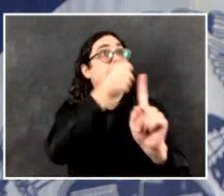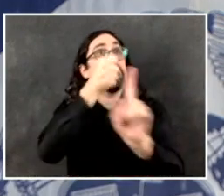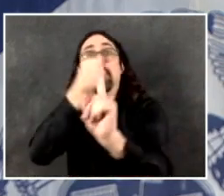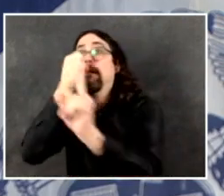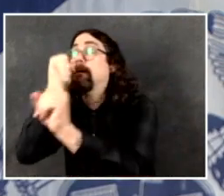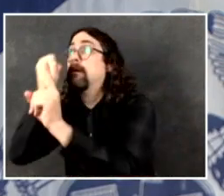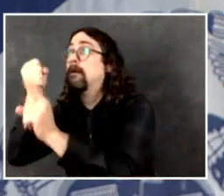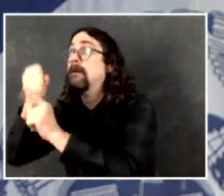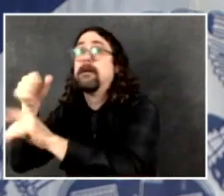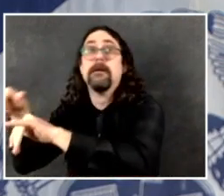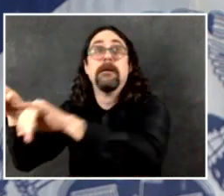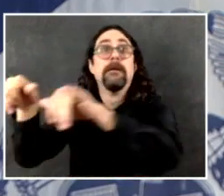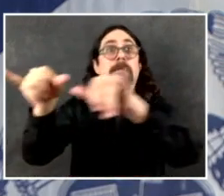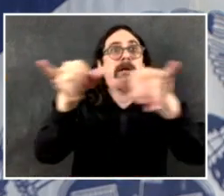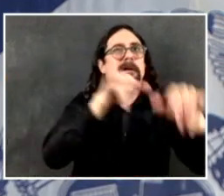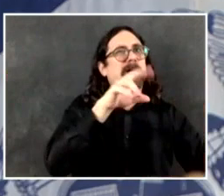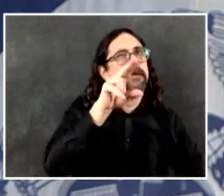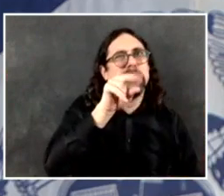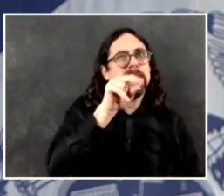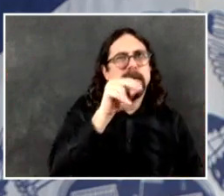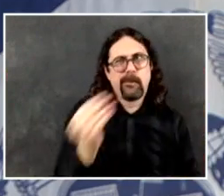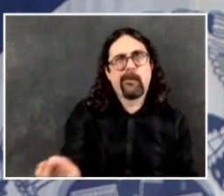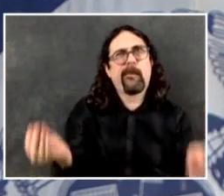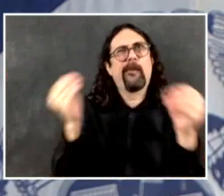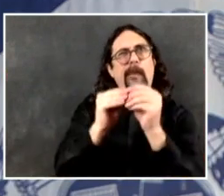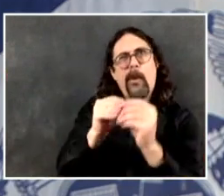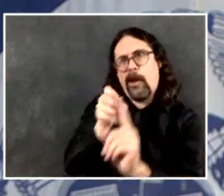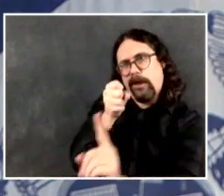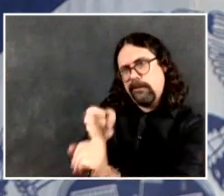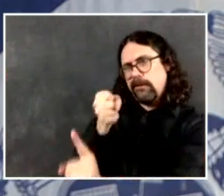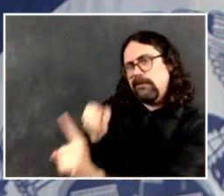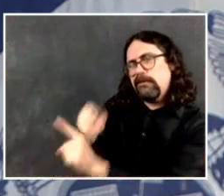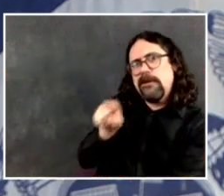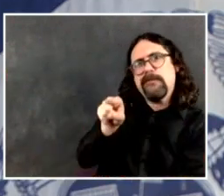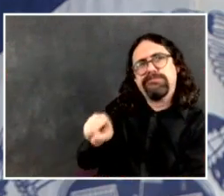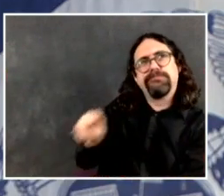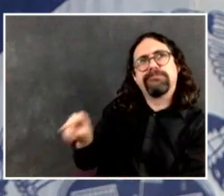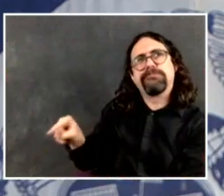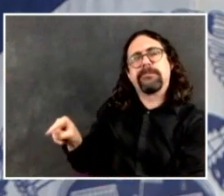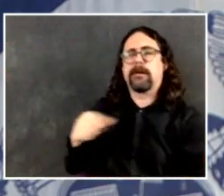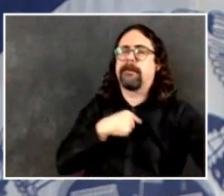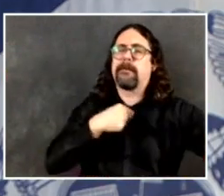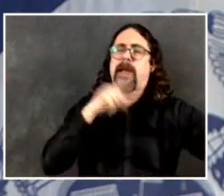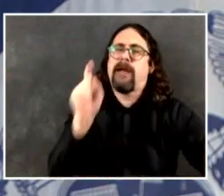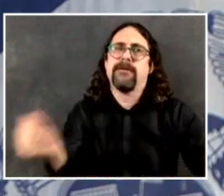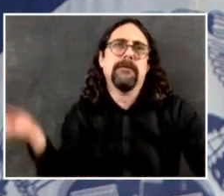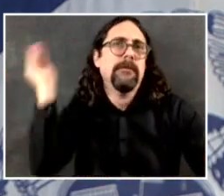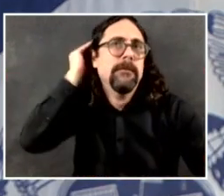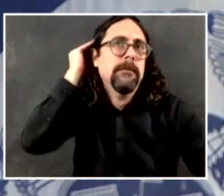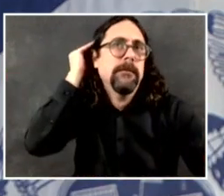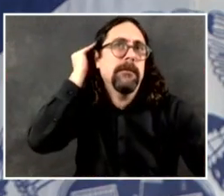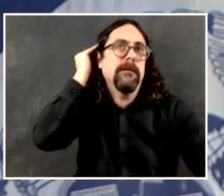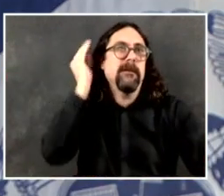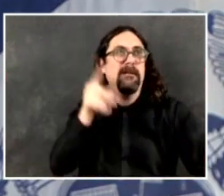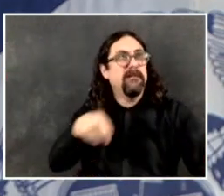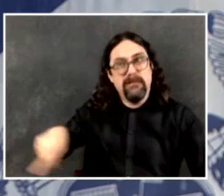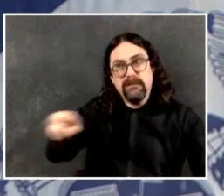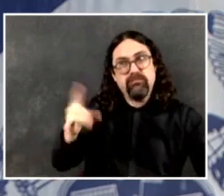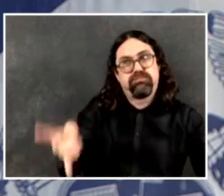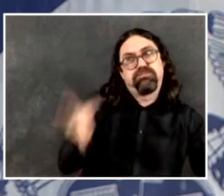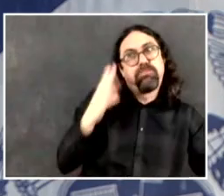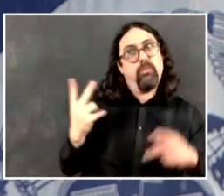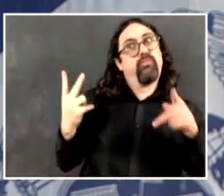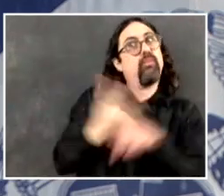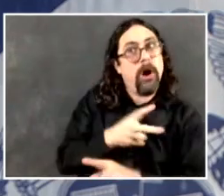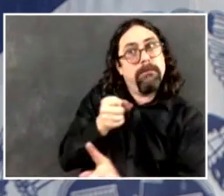then in a much deeper, bigger way going forward. The economic and racial disparities that have been made so clear by this